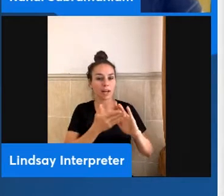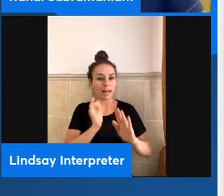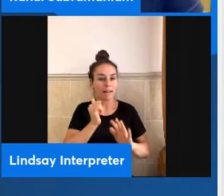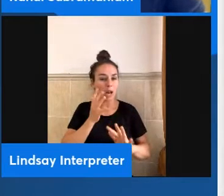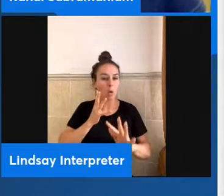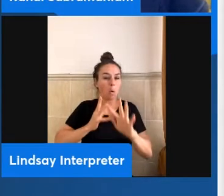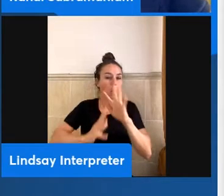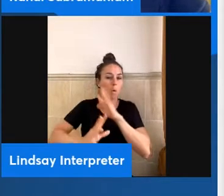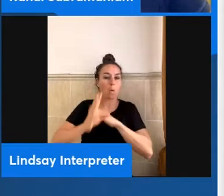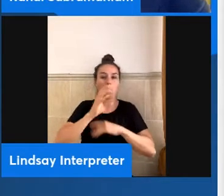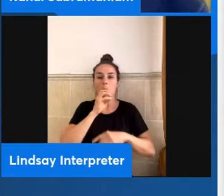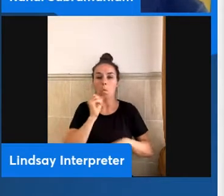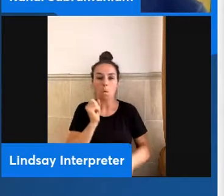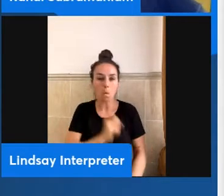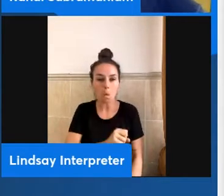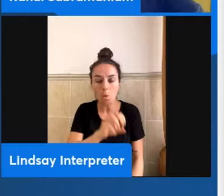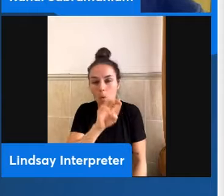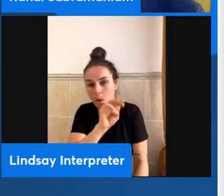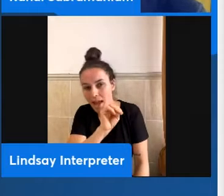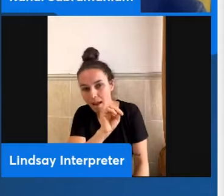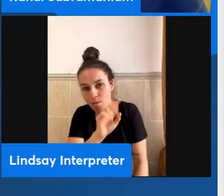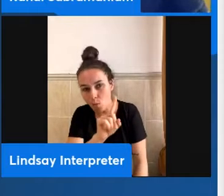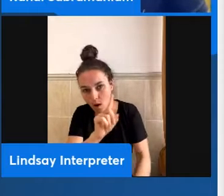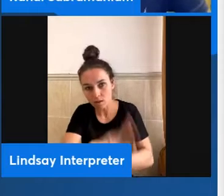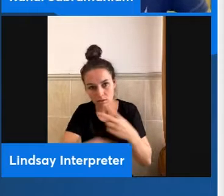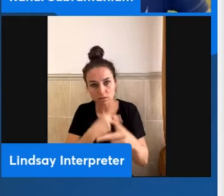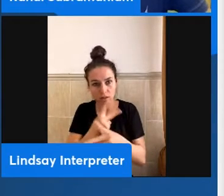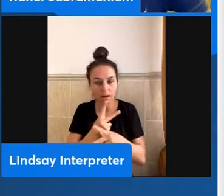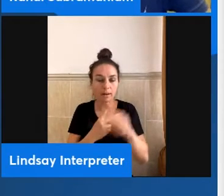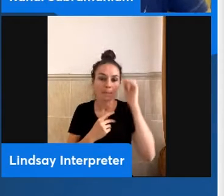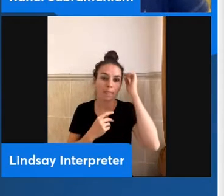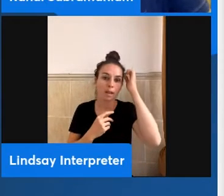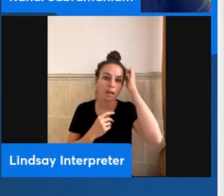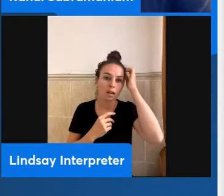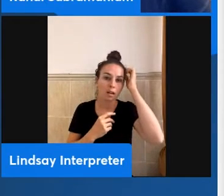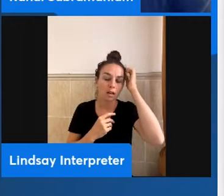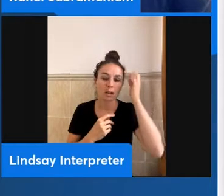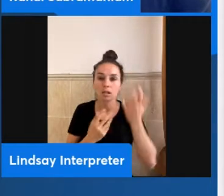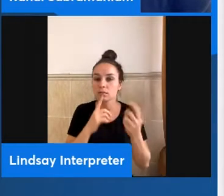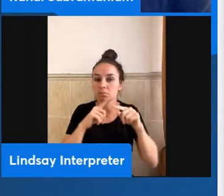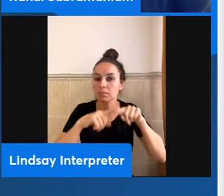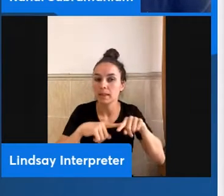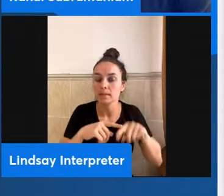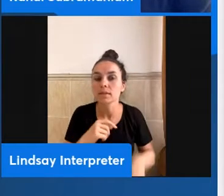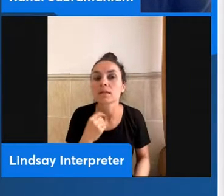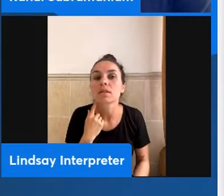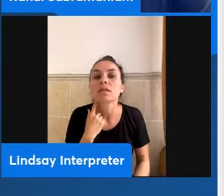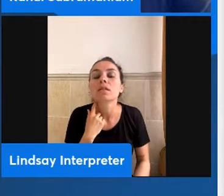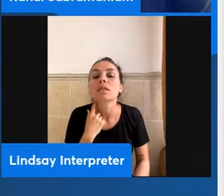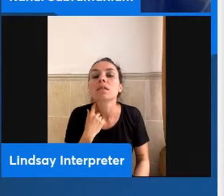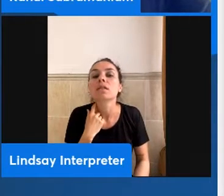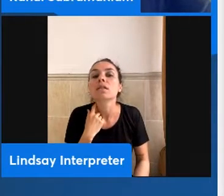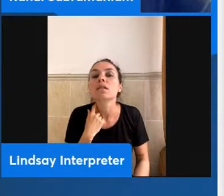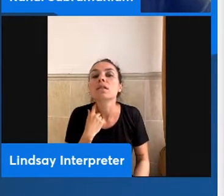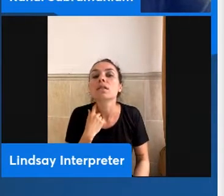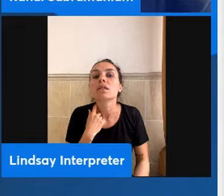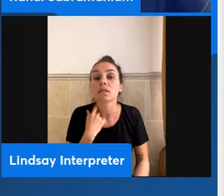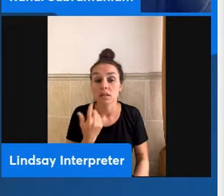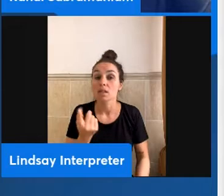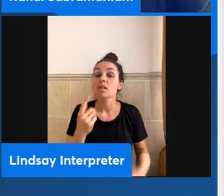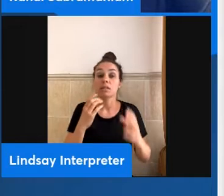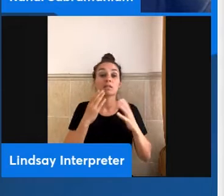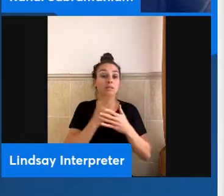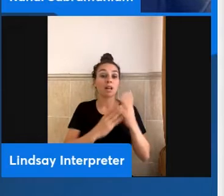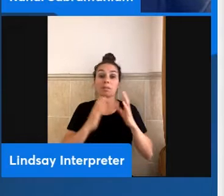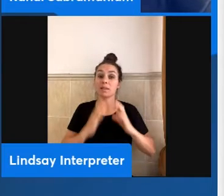old M1 instances. This is the first generation of instances. There are still customers running it,